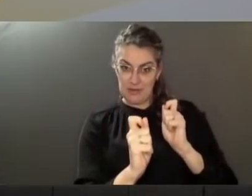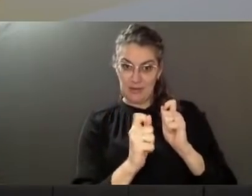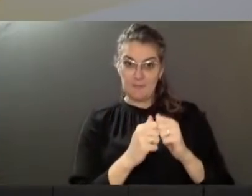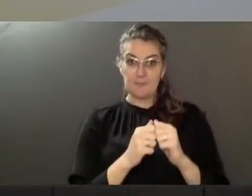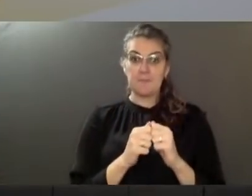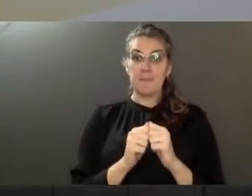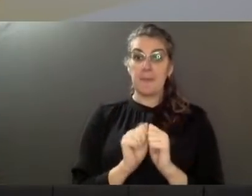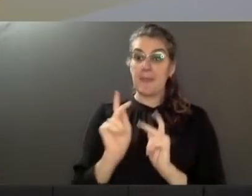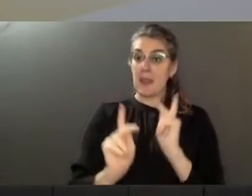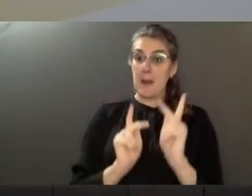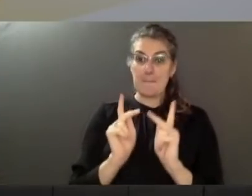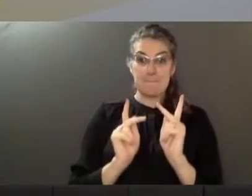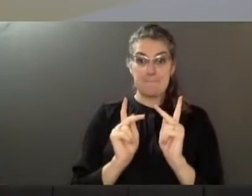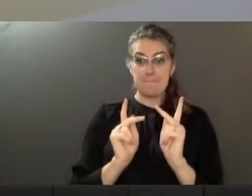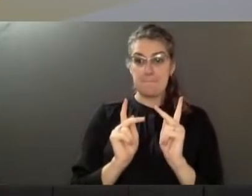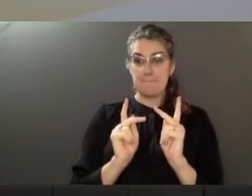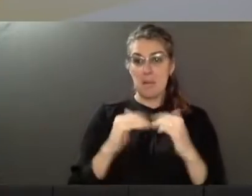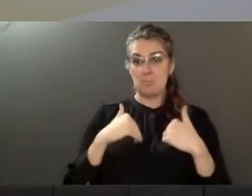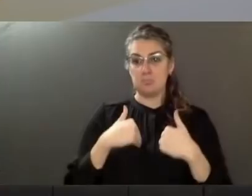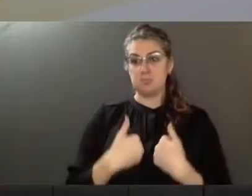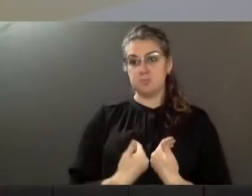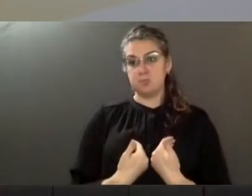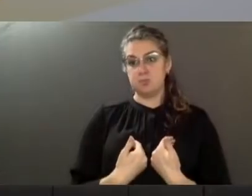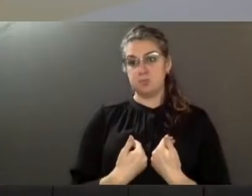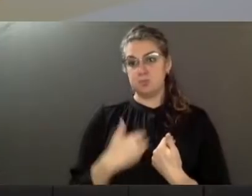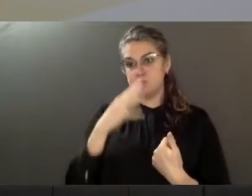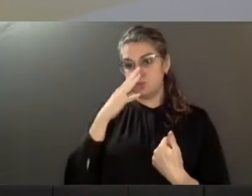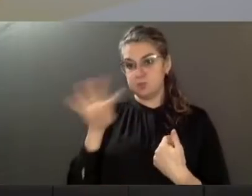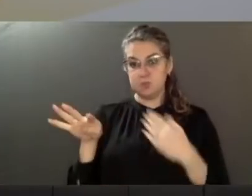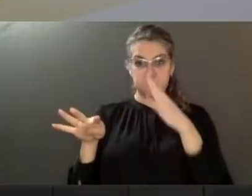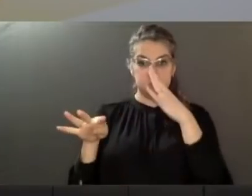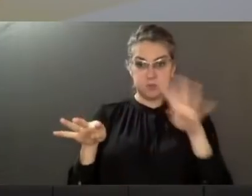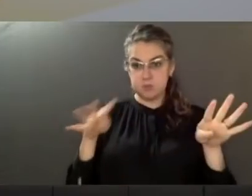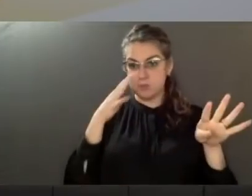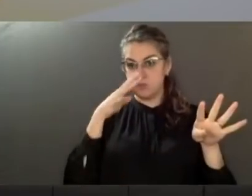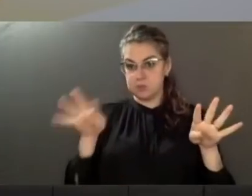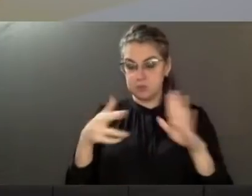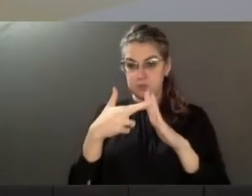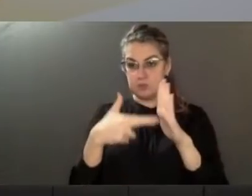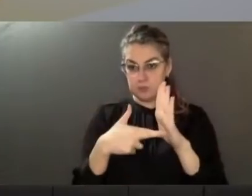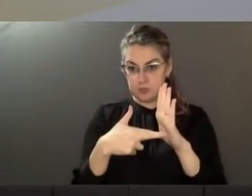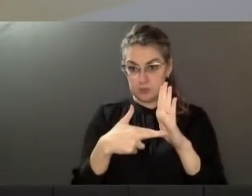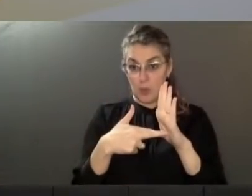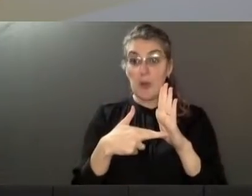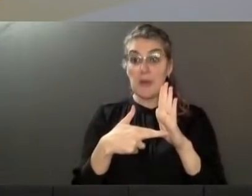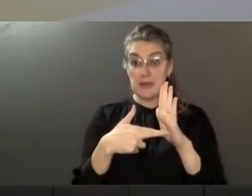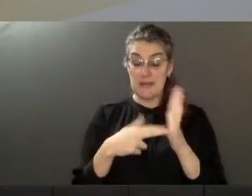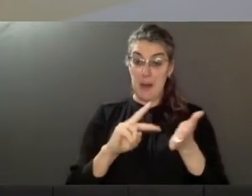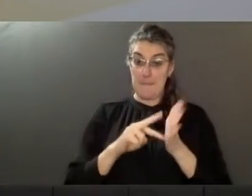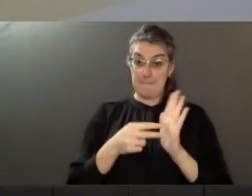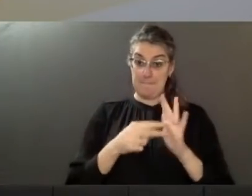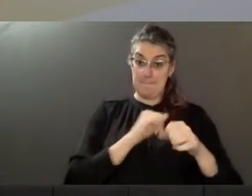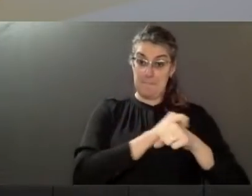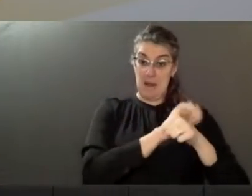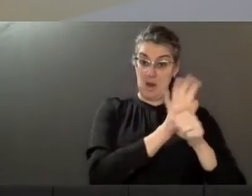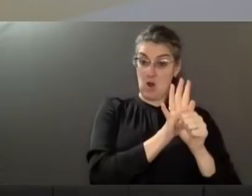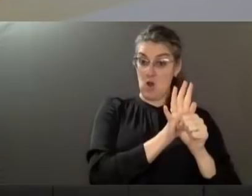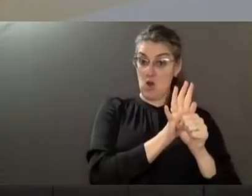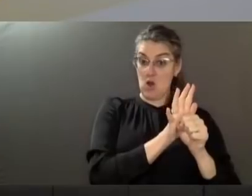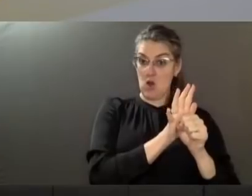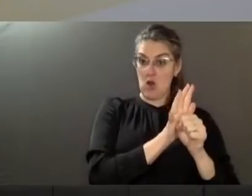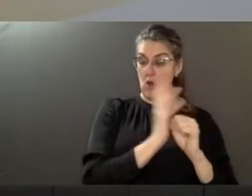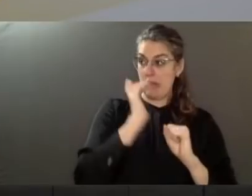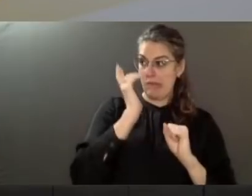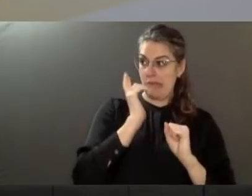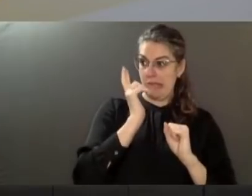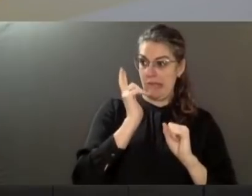towards public health measures around the world, or in other words, the virus is taking advantage of our fatigue. As